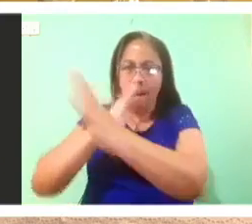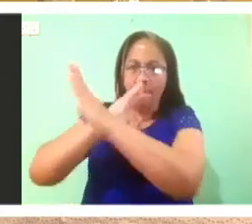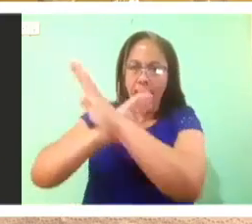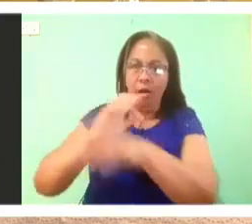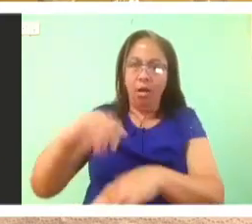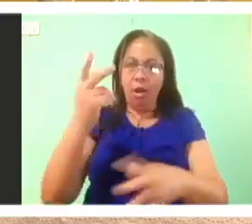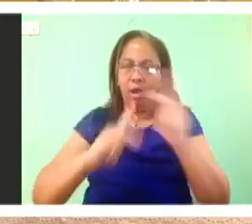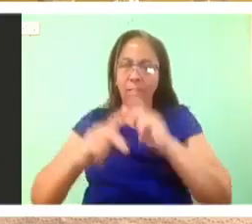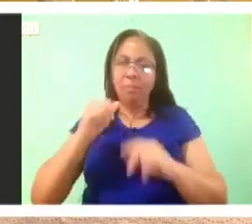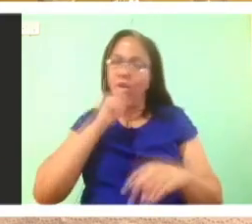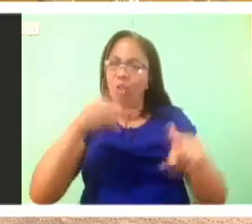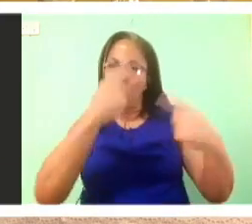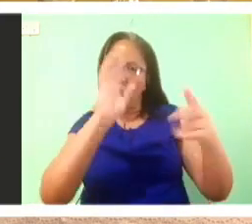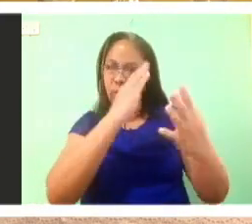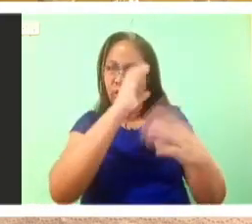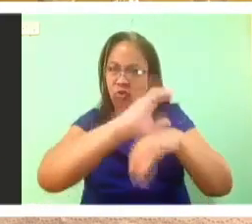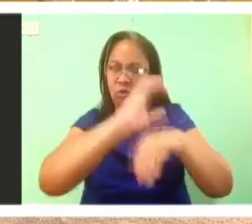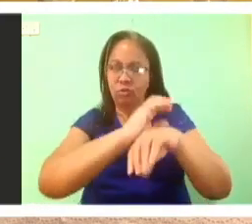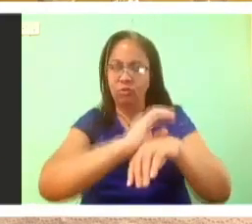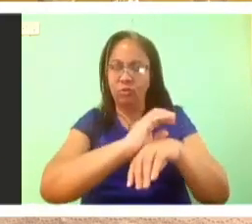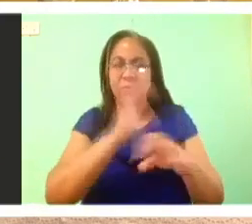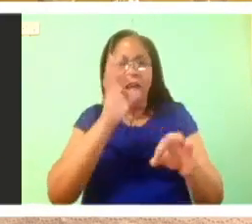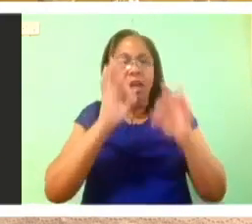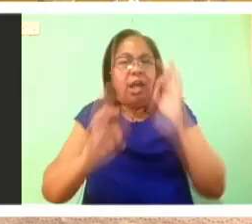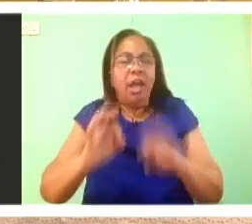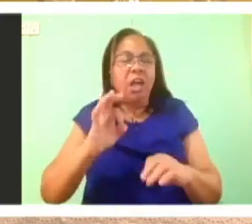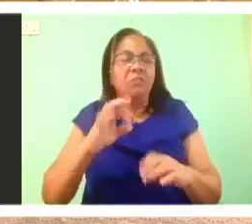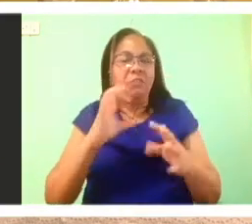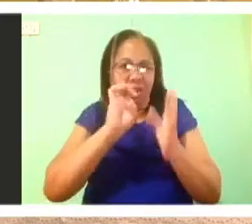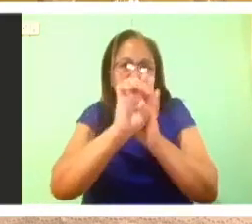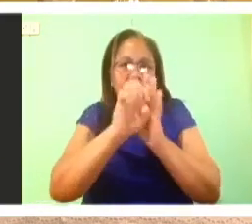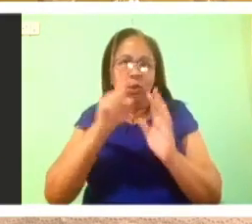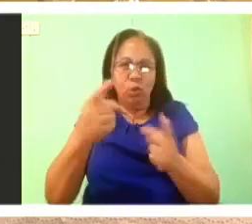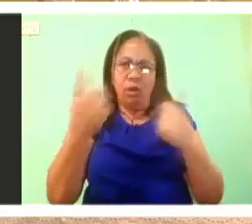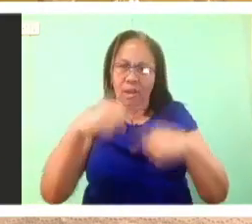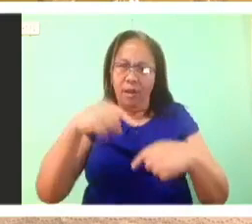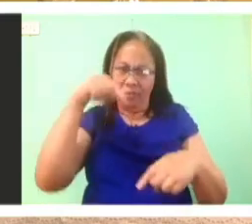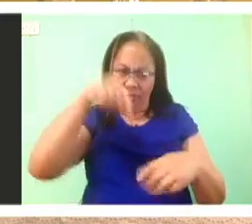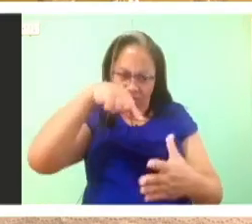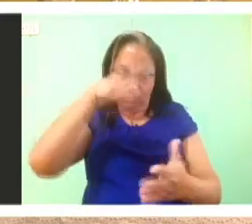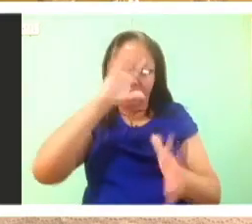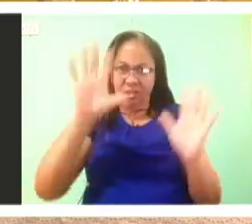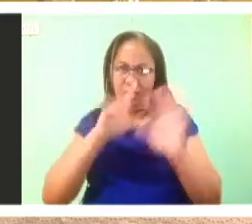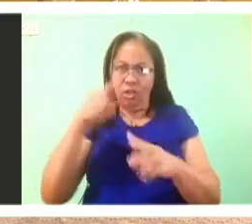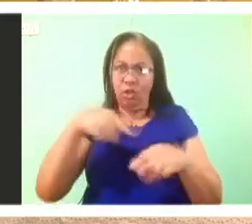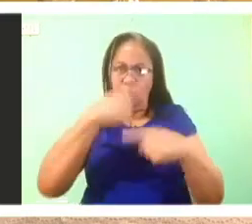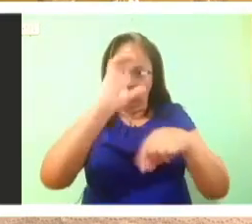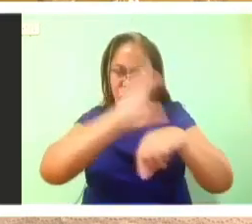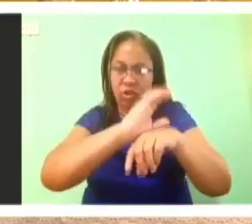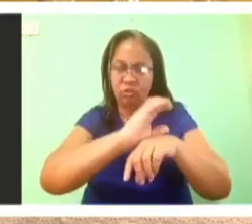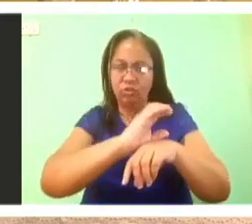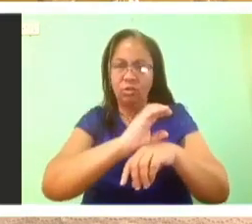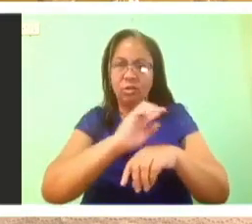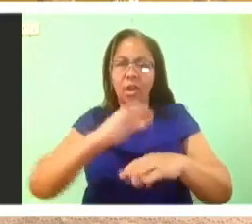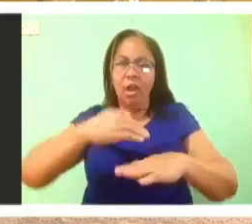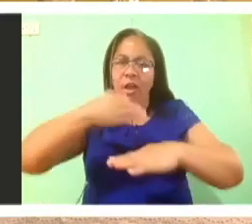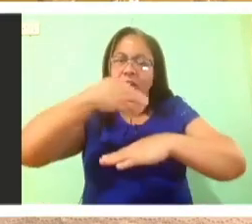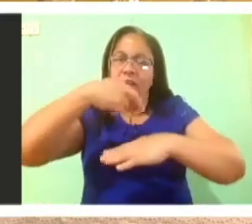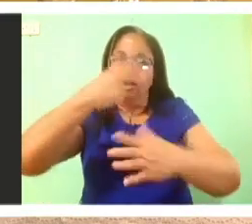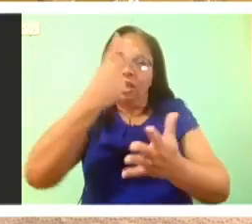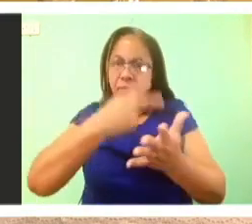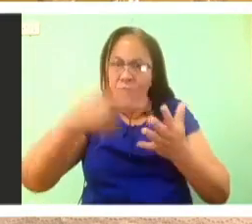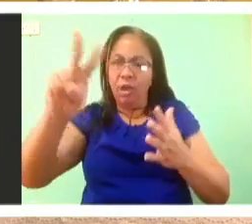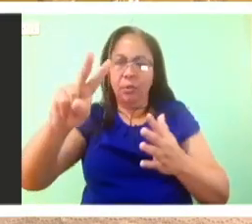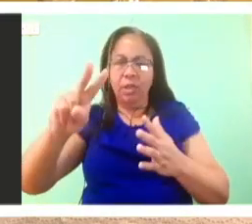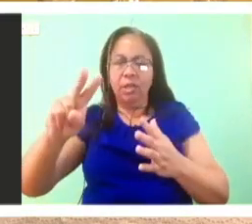so that you see if we come this week, well, maybe next week we don't. But remember, you have a dispensation, so